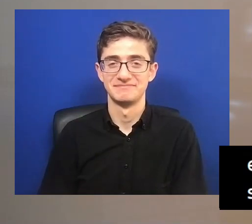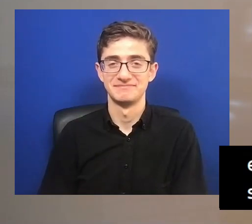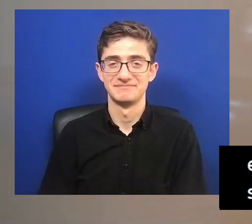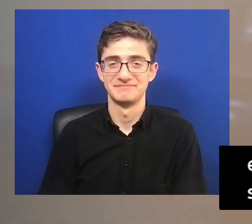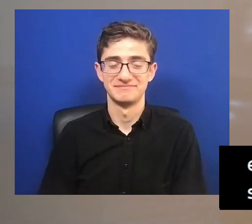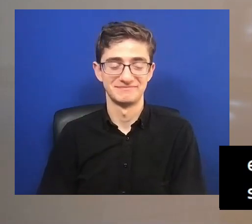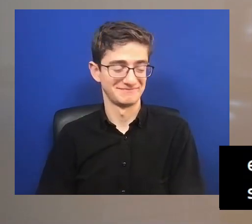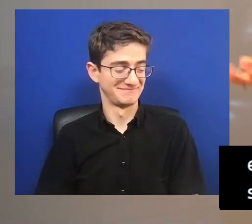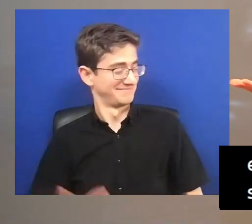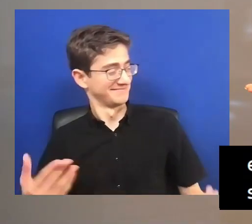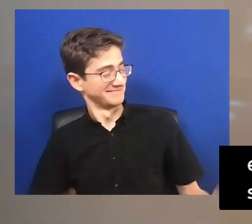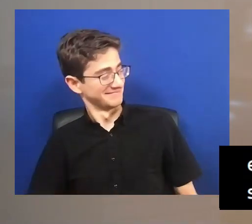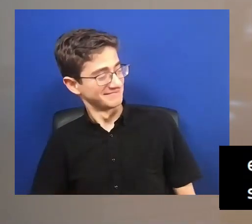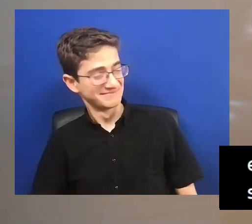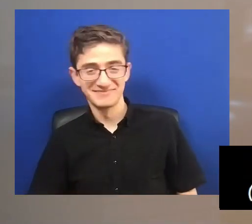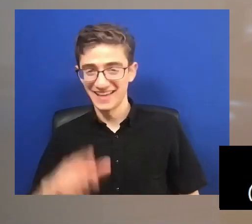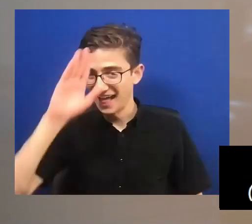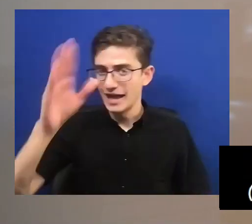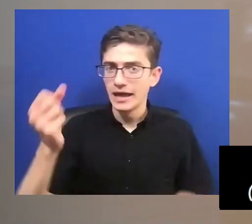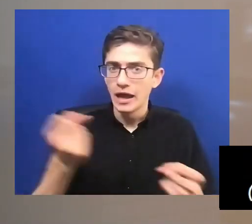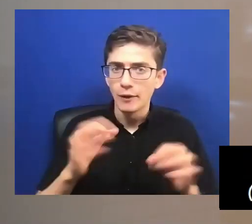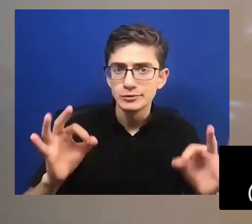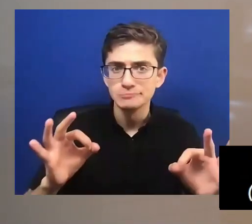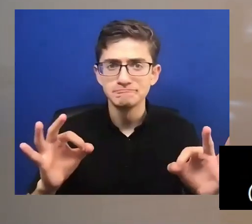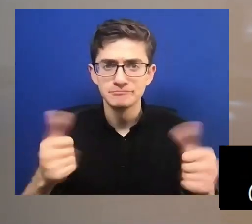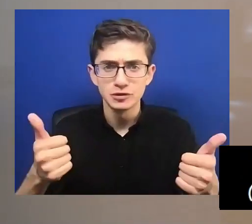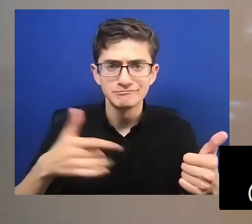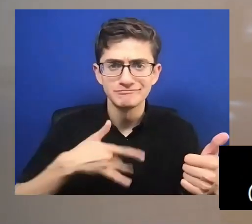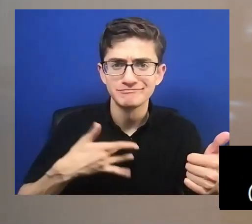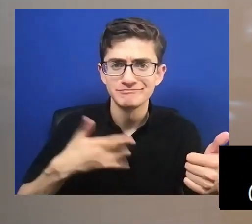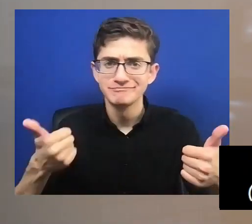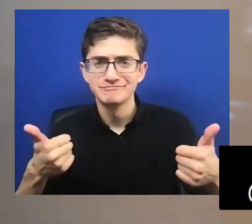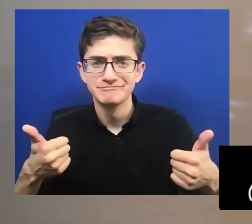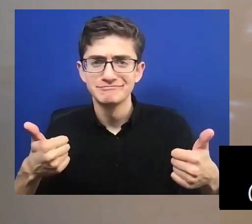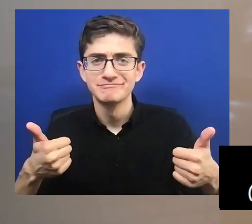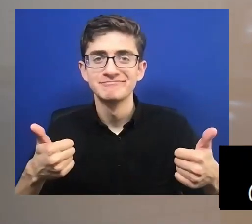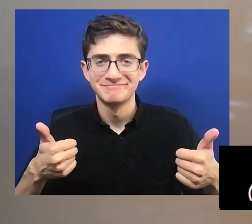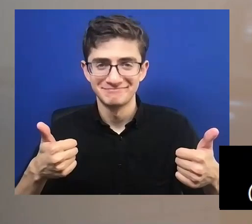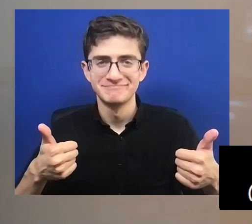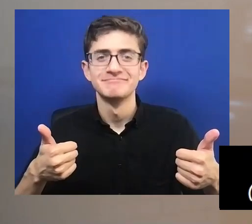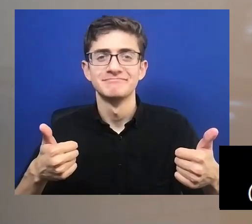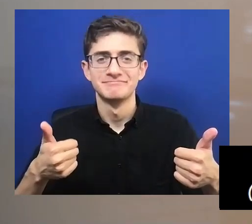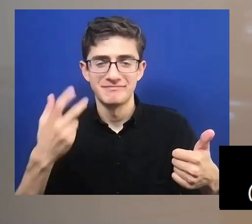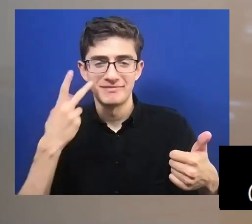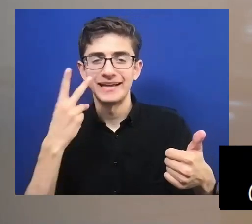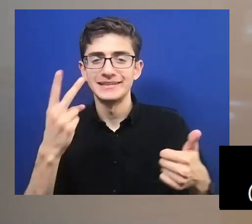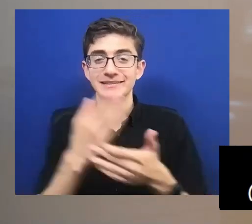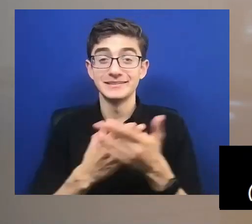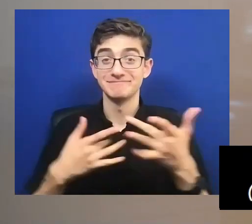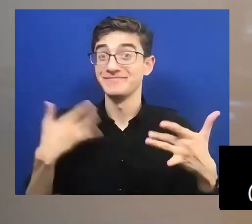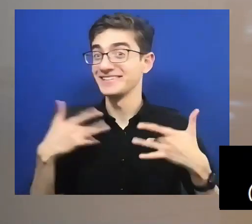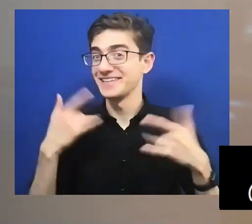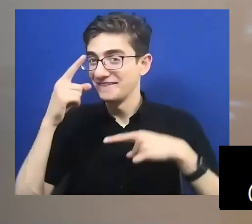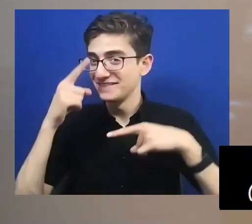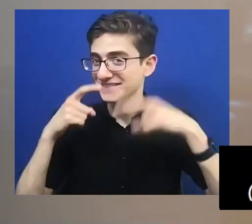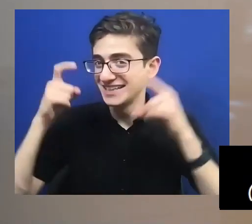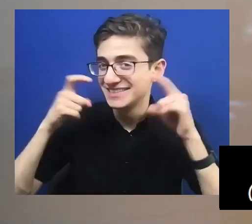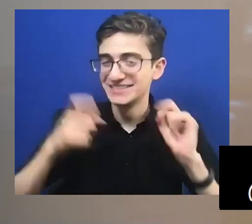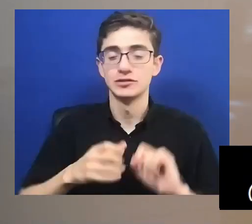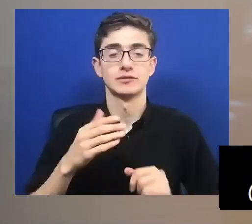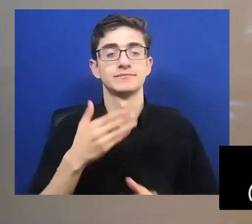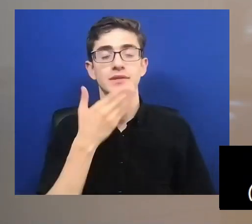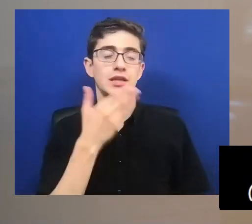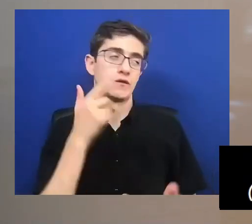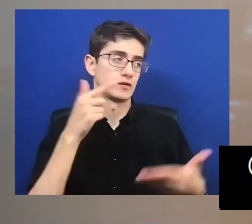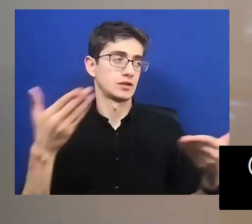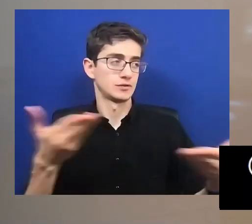Hi, everyone. How are we doing today? Are we feeling good? I see some enthusiastic faces. Thank you so much for the introduction. My